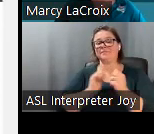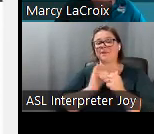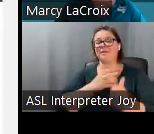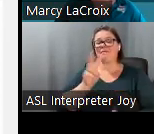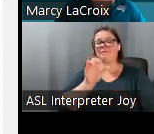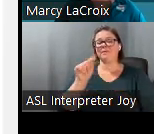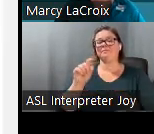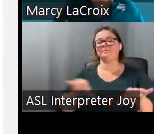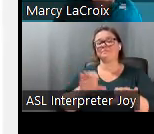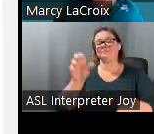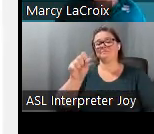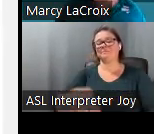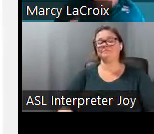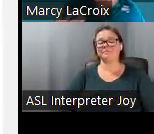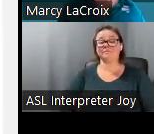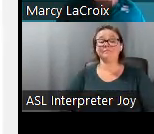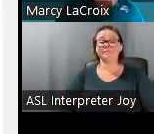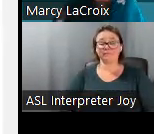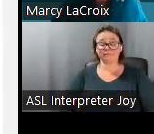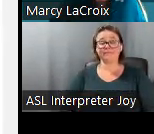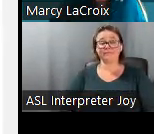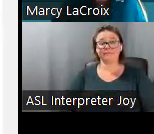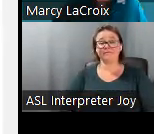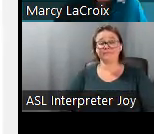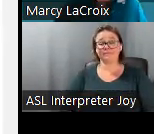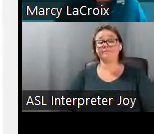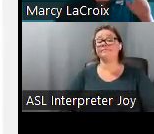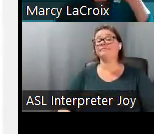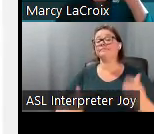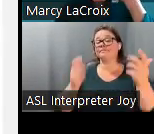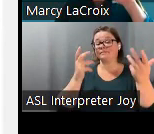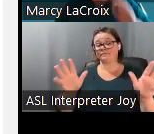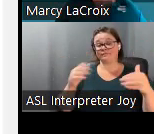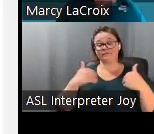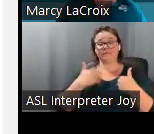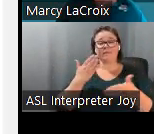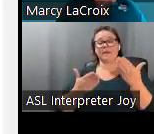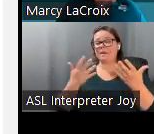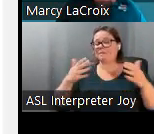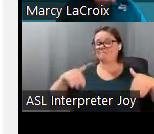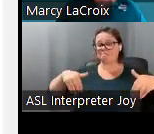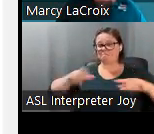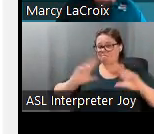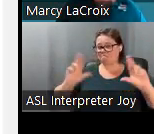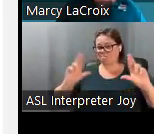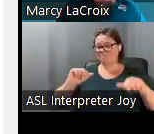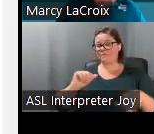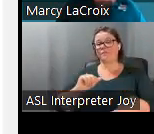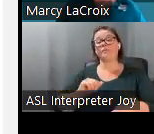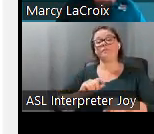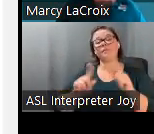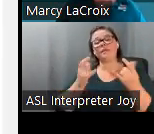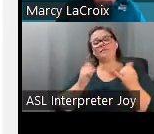activities. So once you have that, or maybe you don't want that quite yet, but you still want to